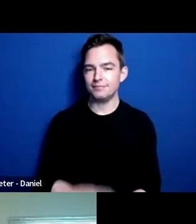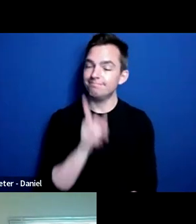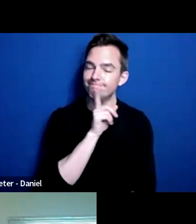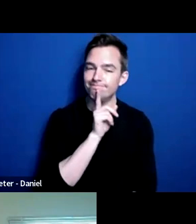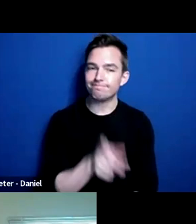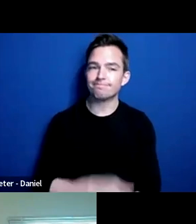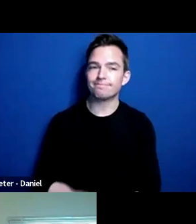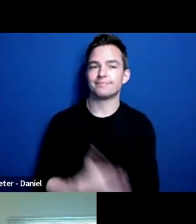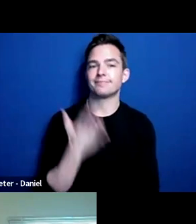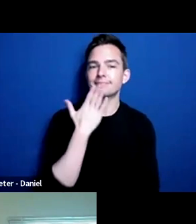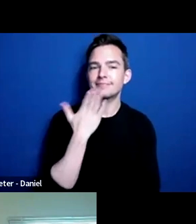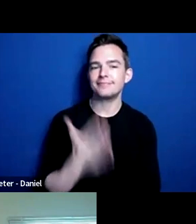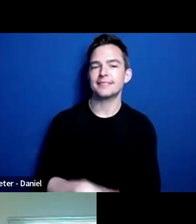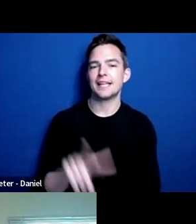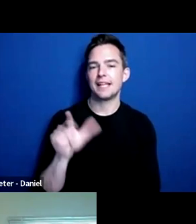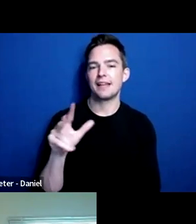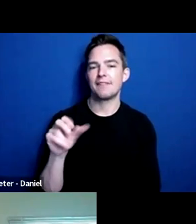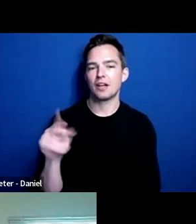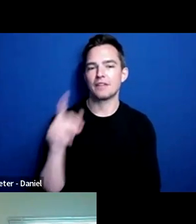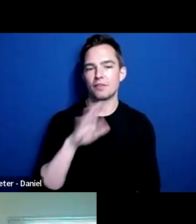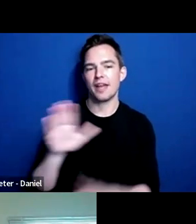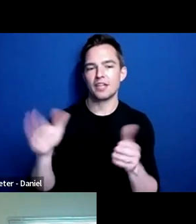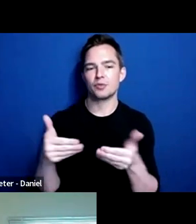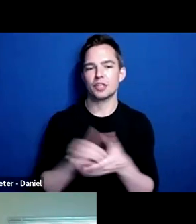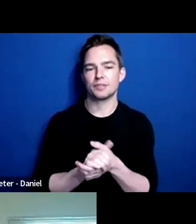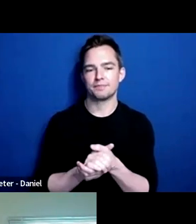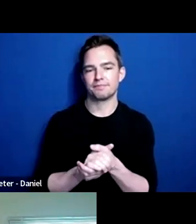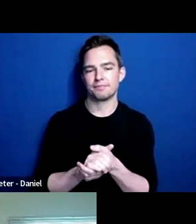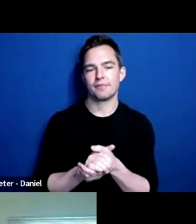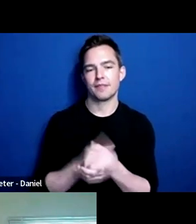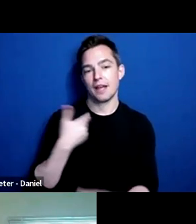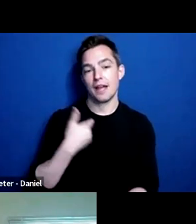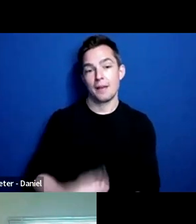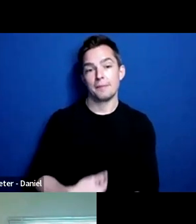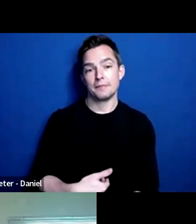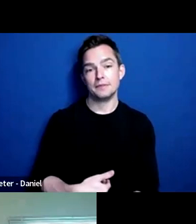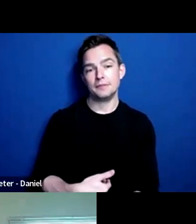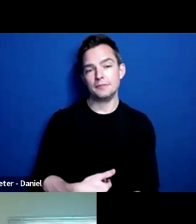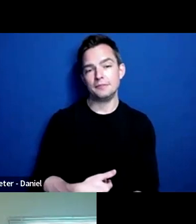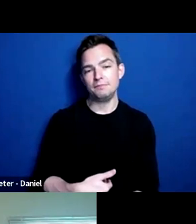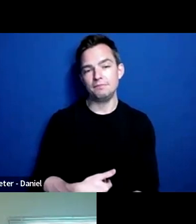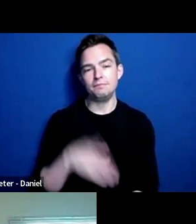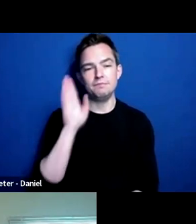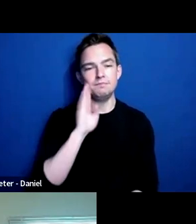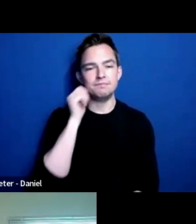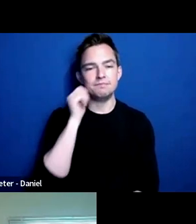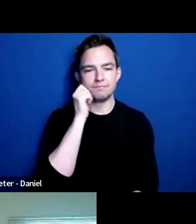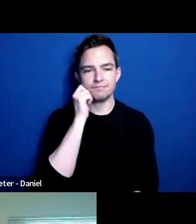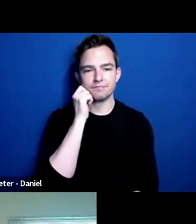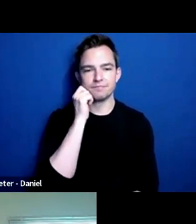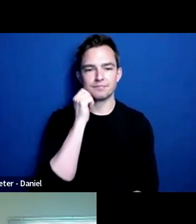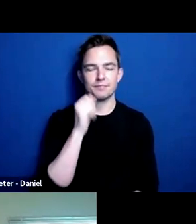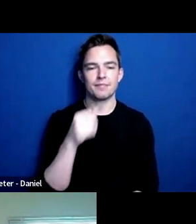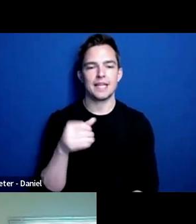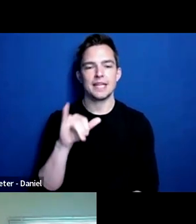Sure. Thank you, Lavon, for the introduction. I am a brown-skinned Muslim